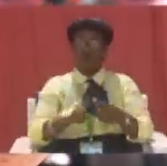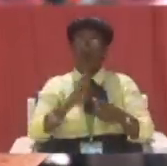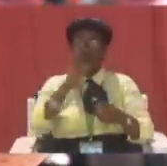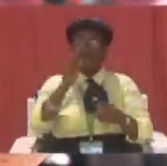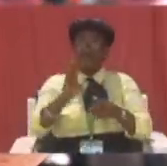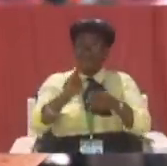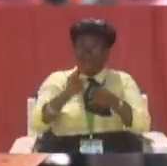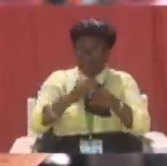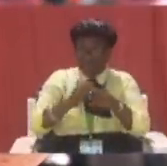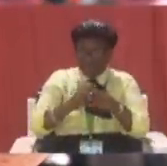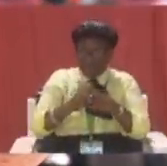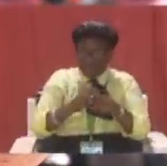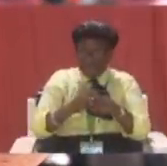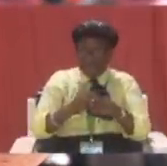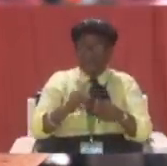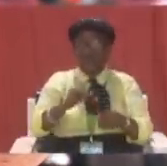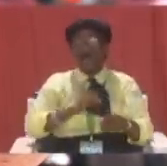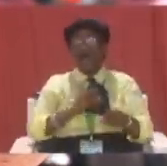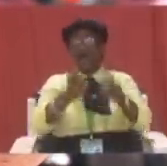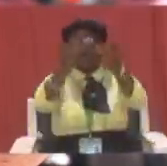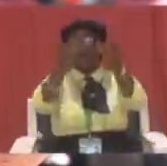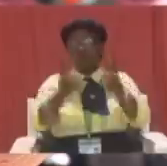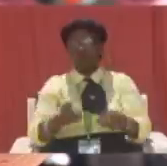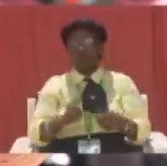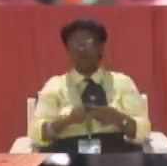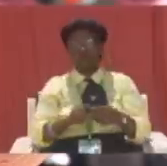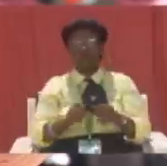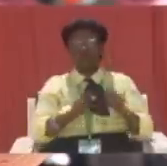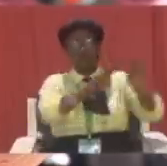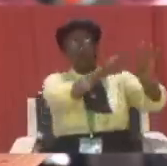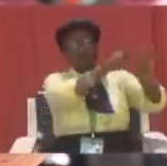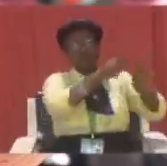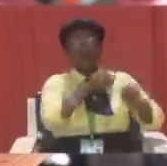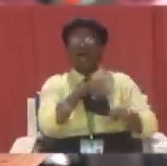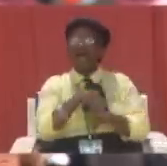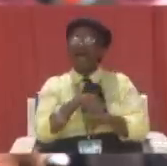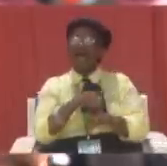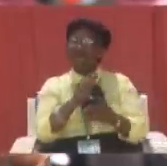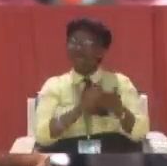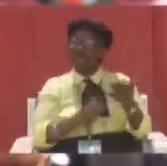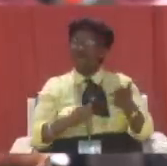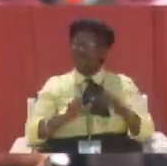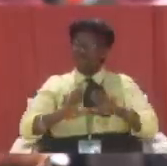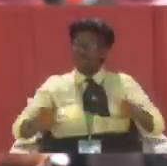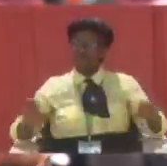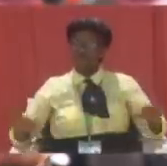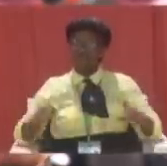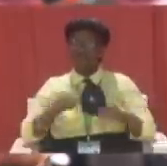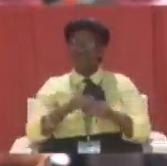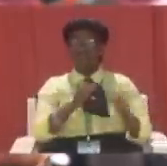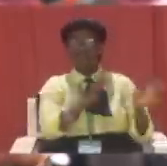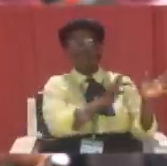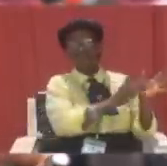I want to look at some children in the Bible